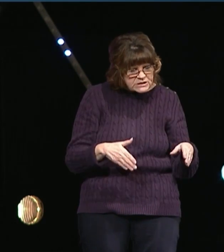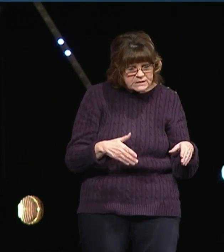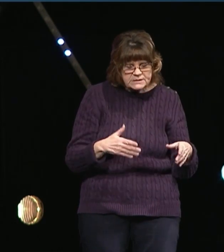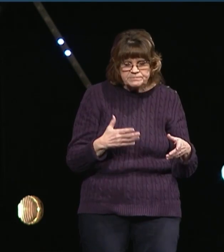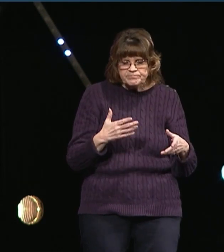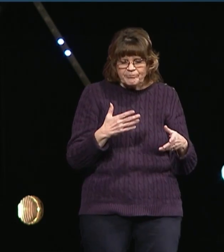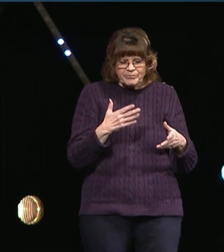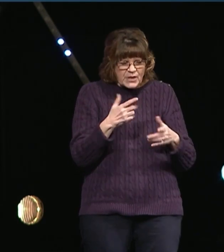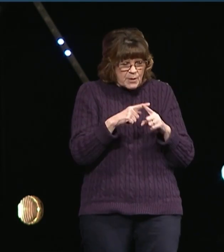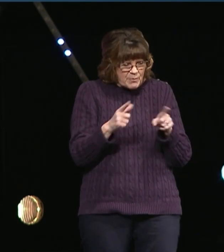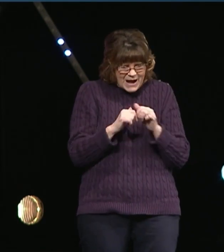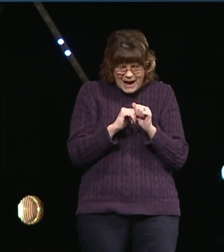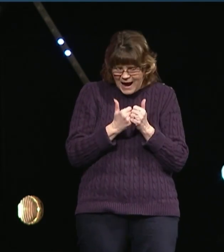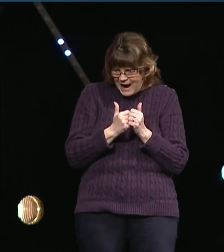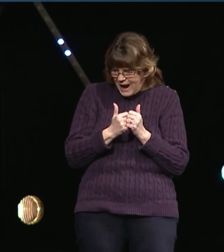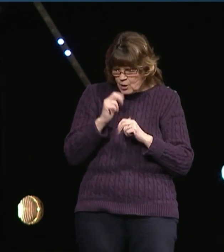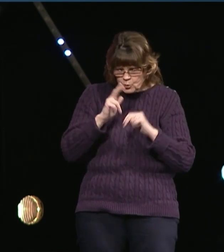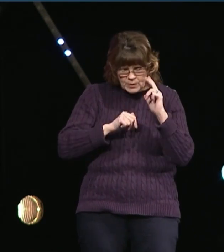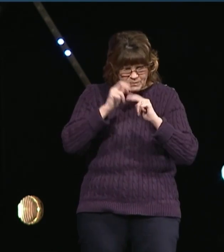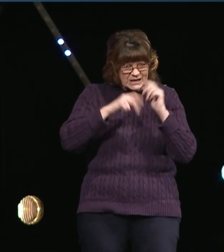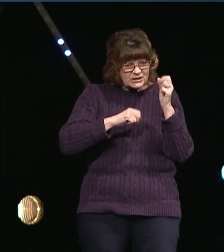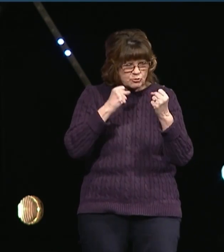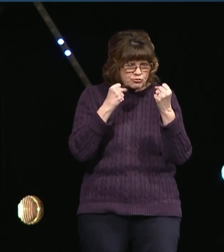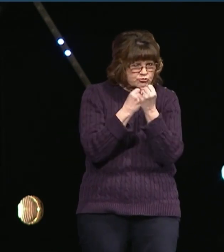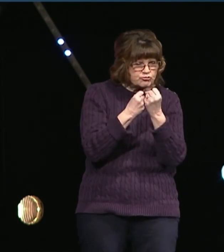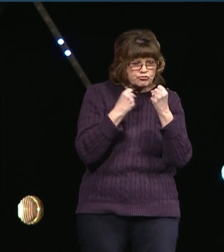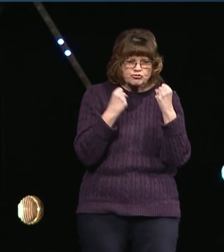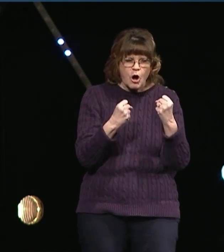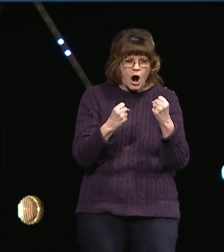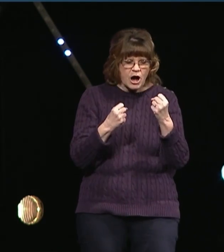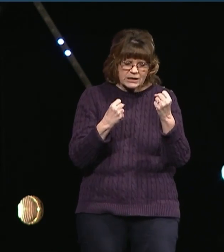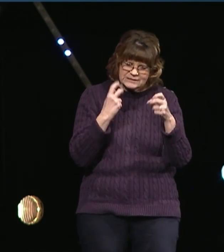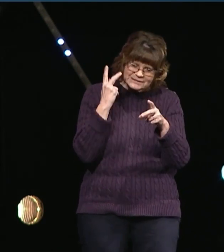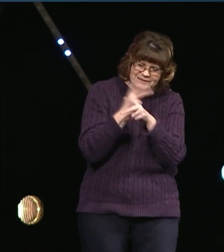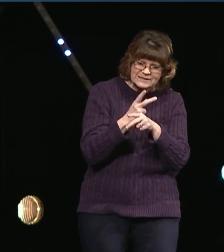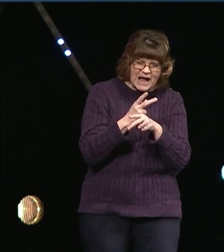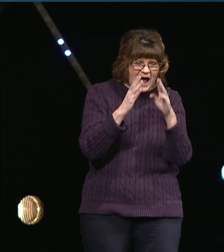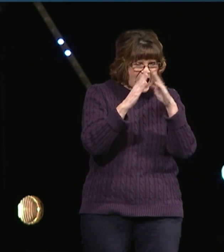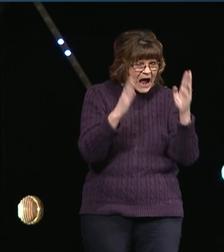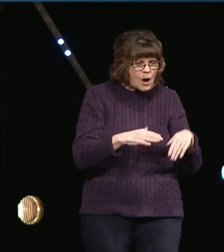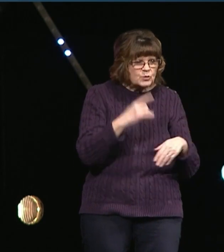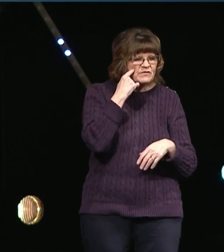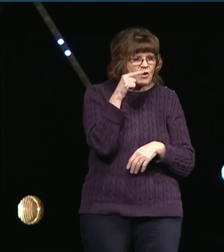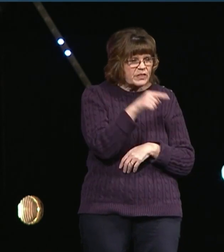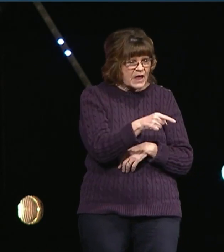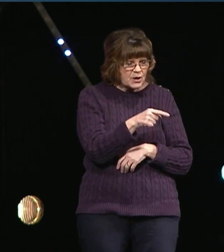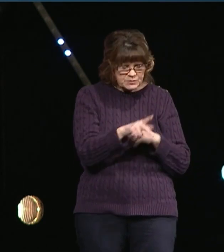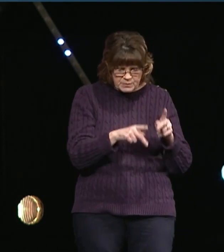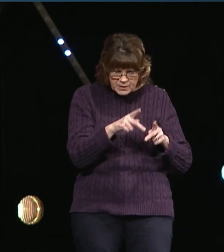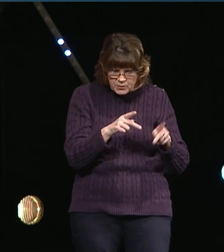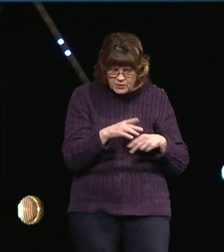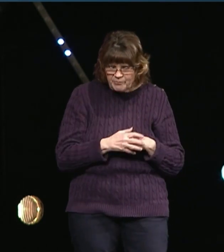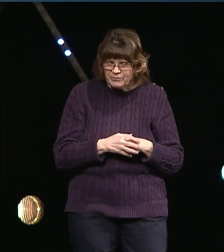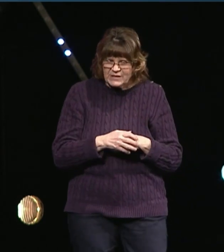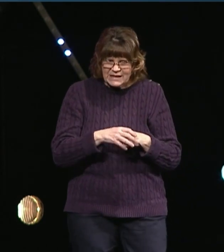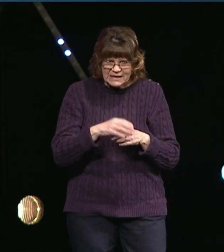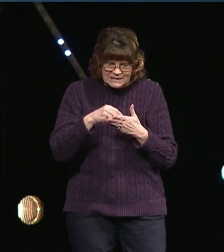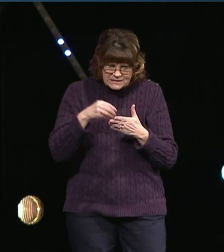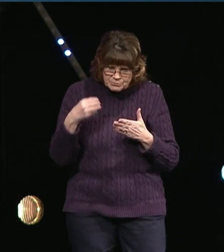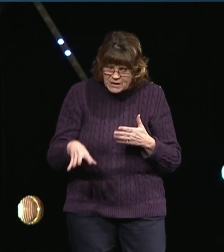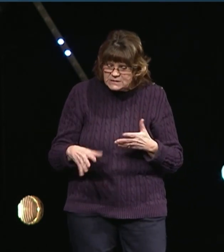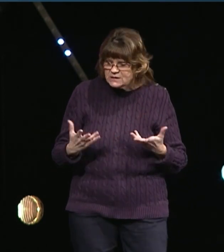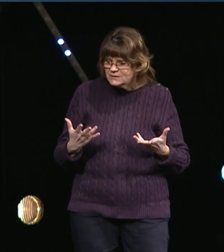But how do we build a strong, sustainable, solid housing for them? The expense is so much.